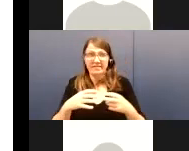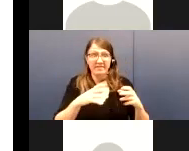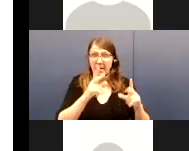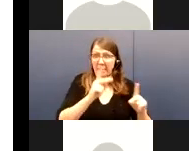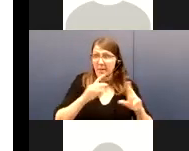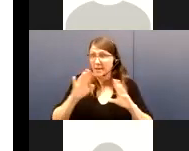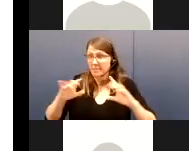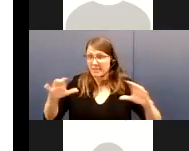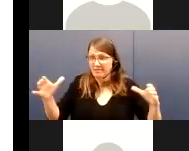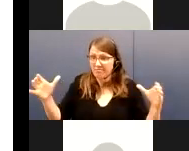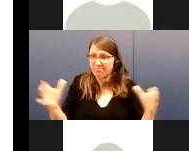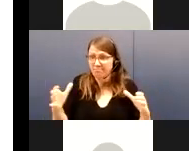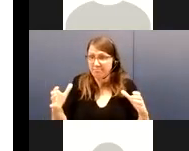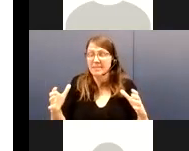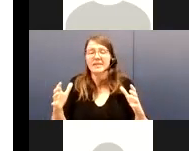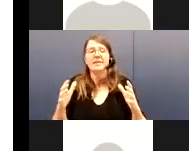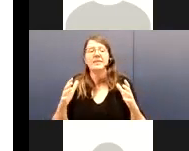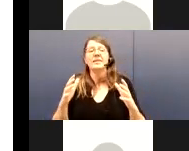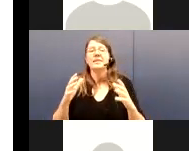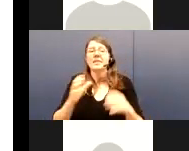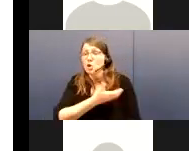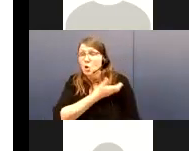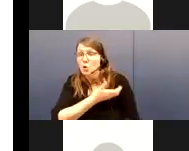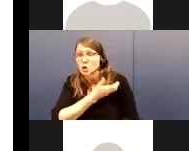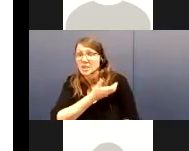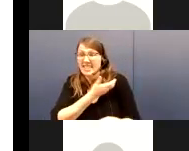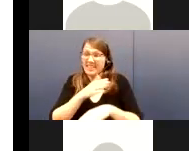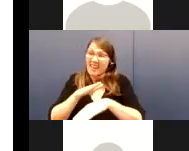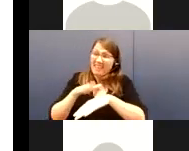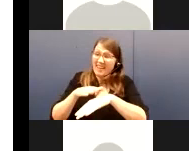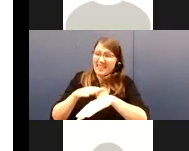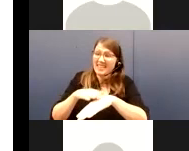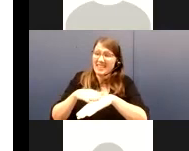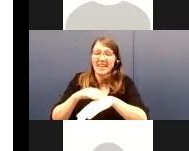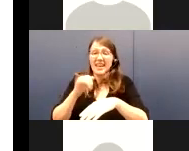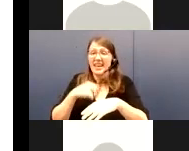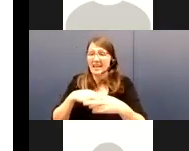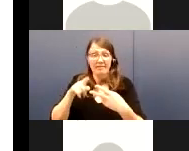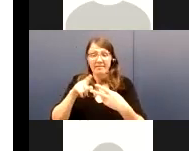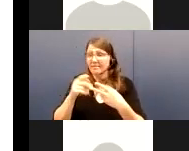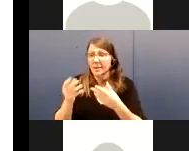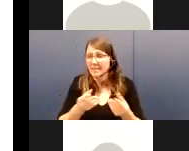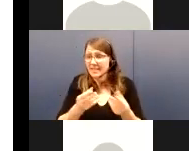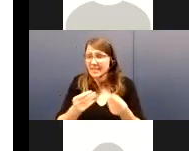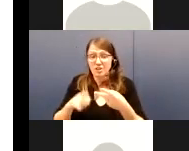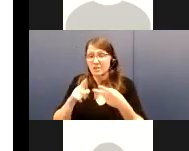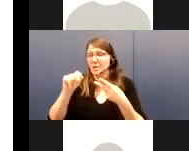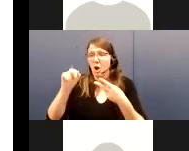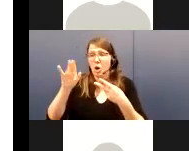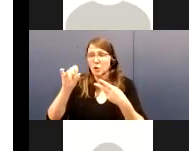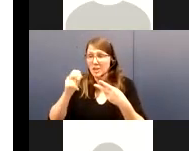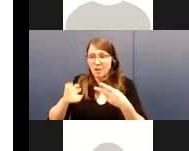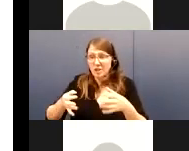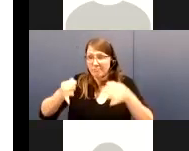different perspective. So coaching kind of rolls a lot of different things or fills in the gaps for things when there's not an official process that you can go